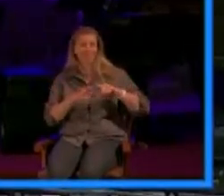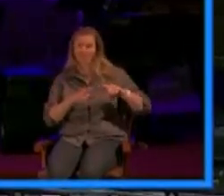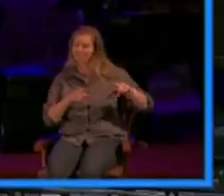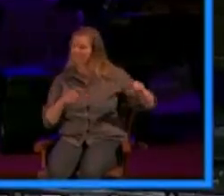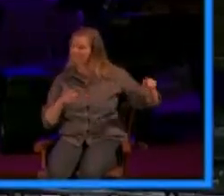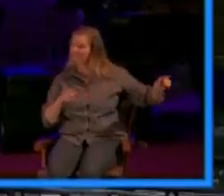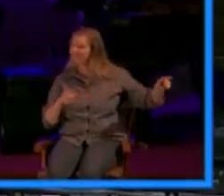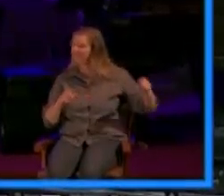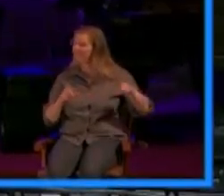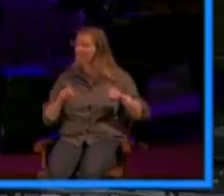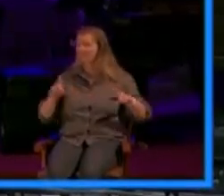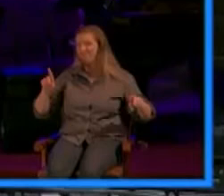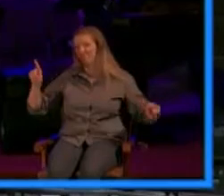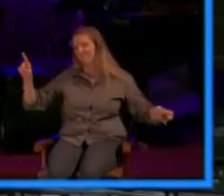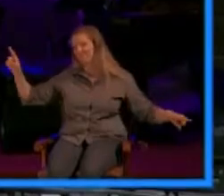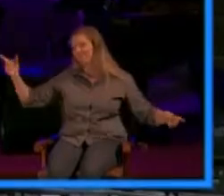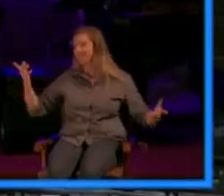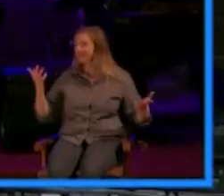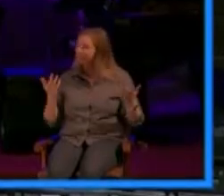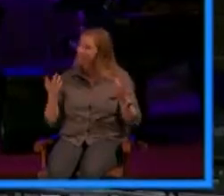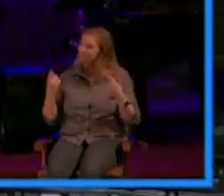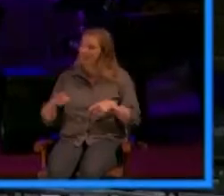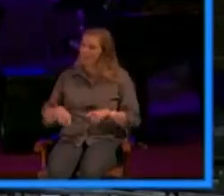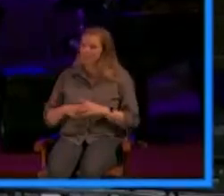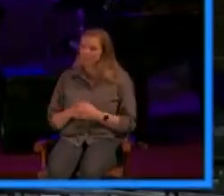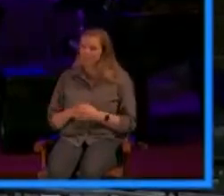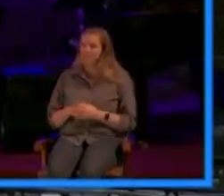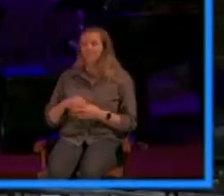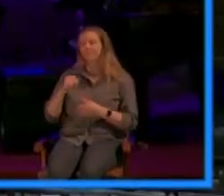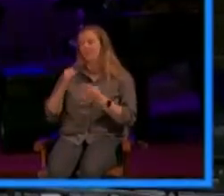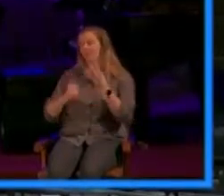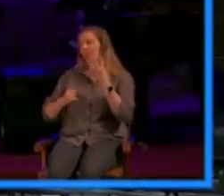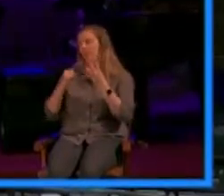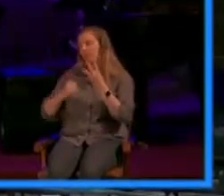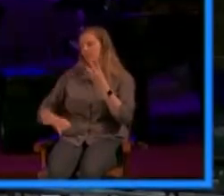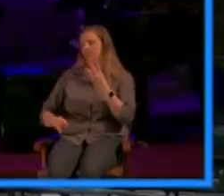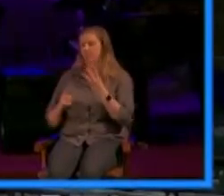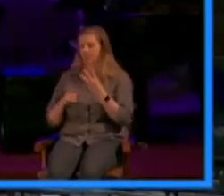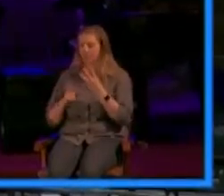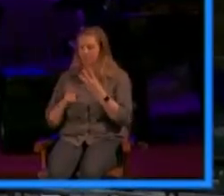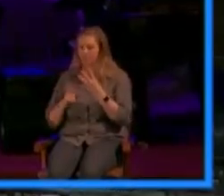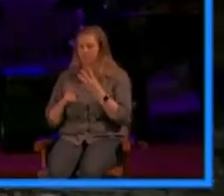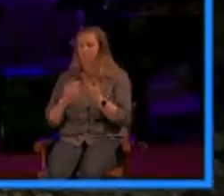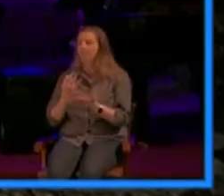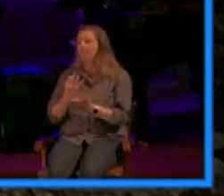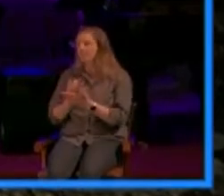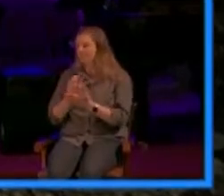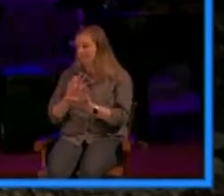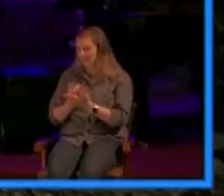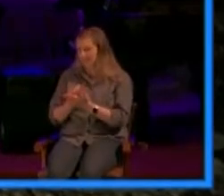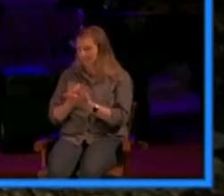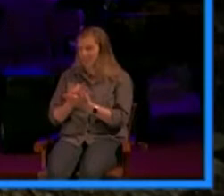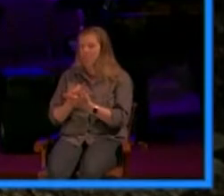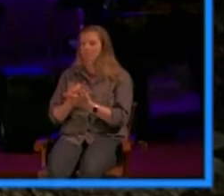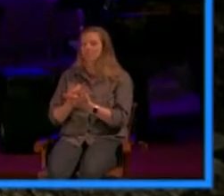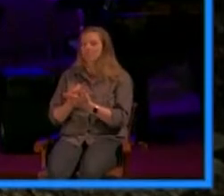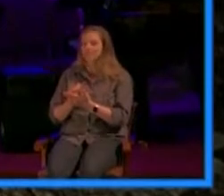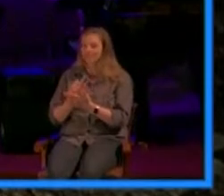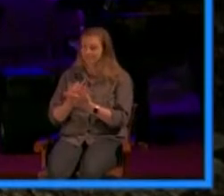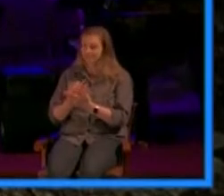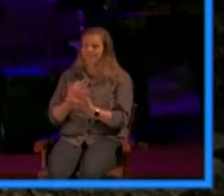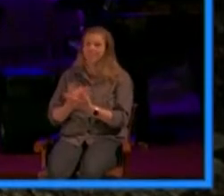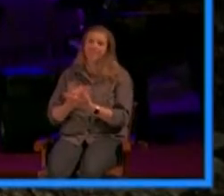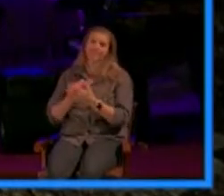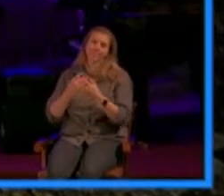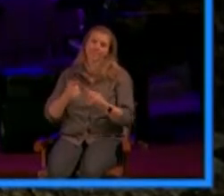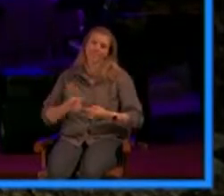there's this final one I want to mention this morning, at least under these forms, and that's financial. I believe that this is going to be one,